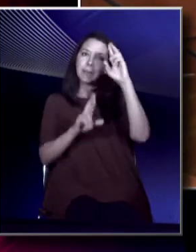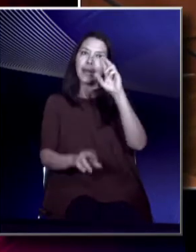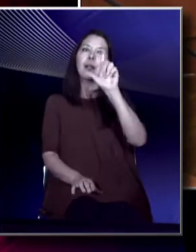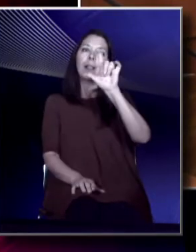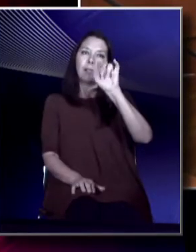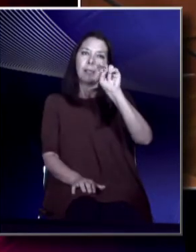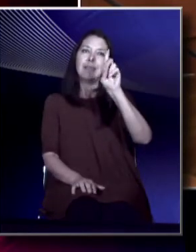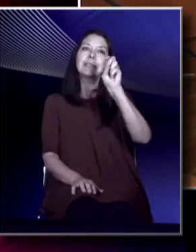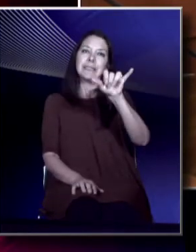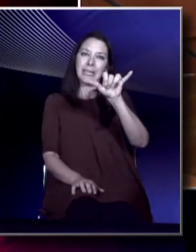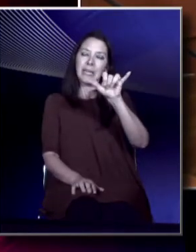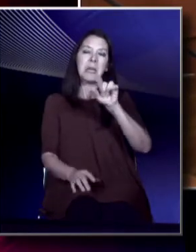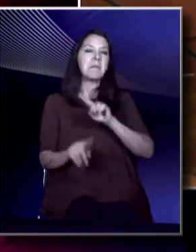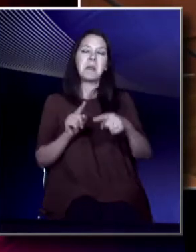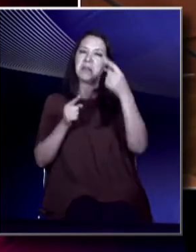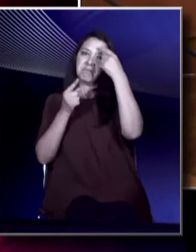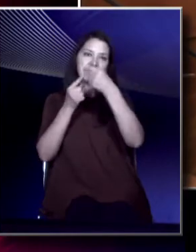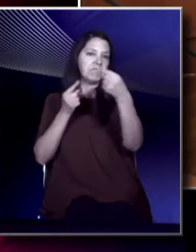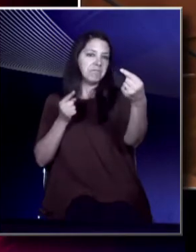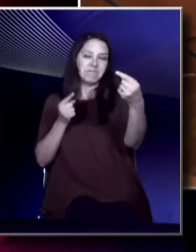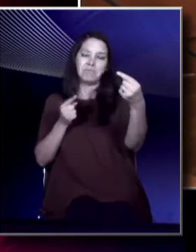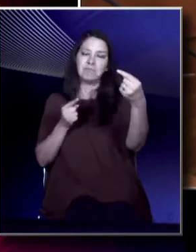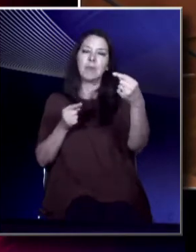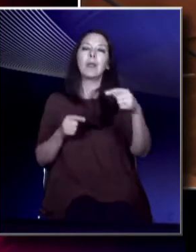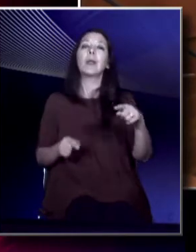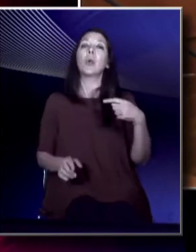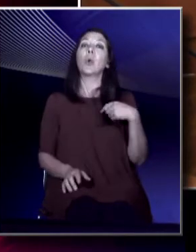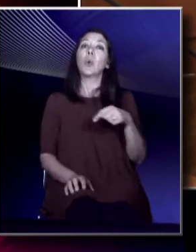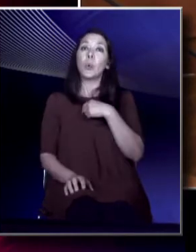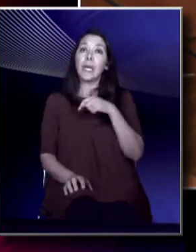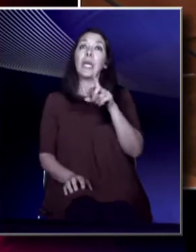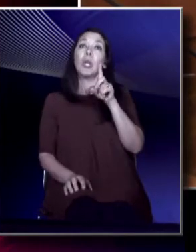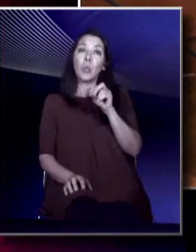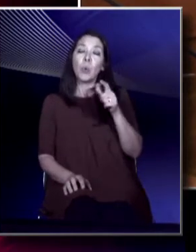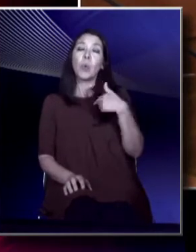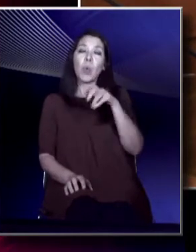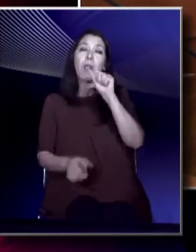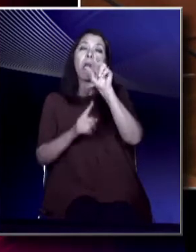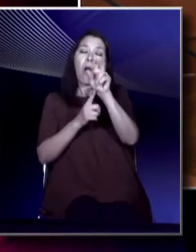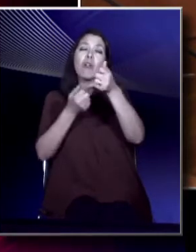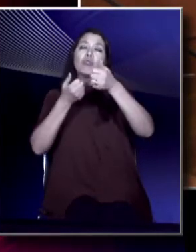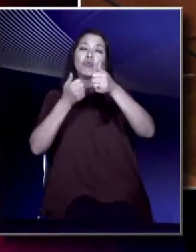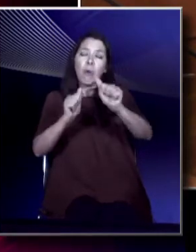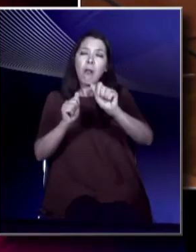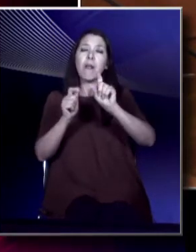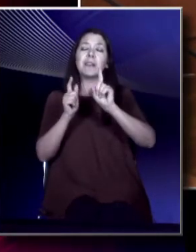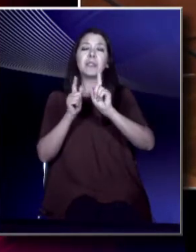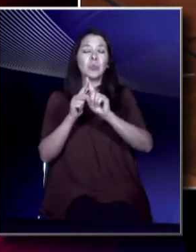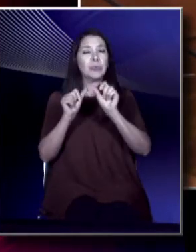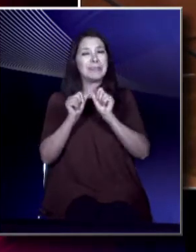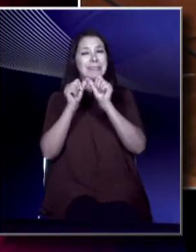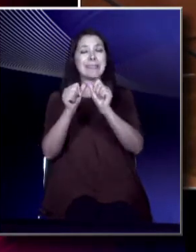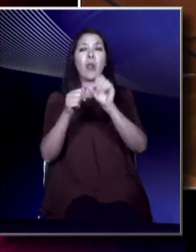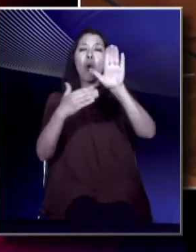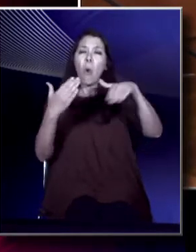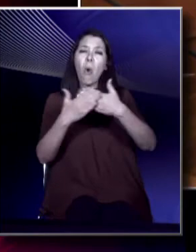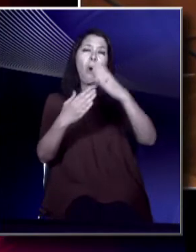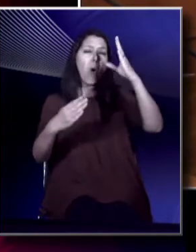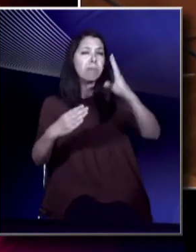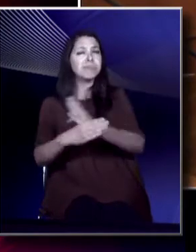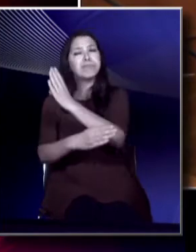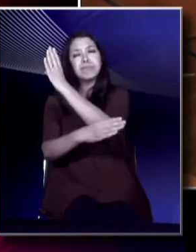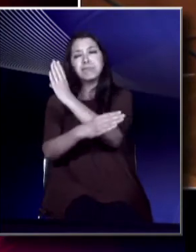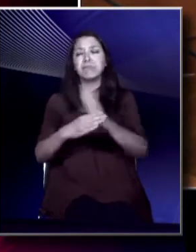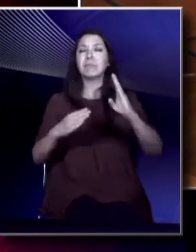I disagree. We are trying to reach the entire continuum for deaf and hard of hearing,